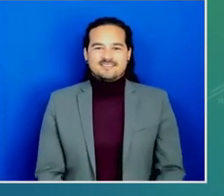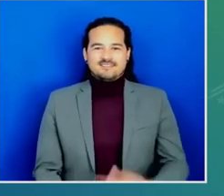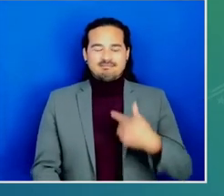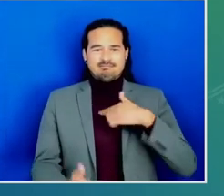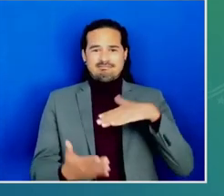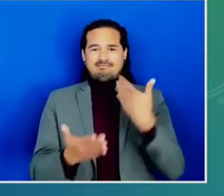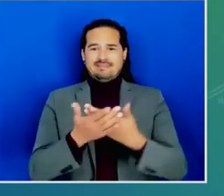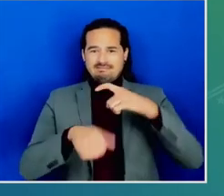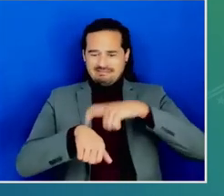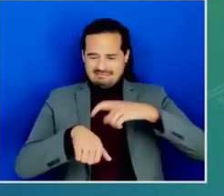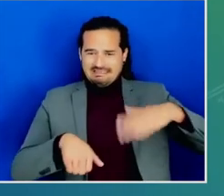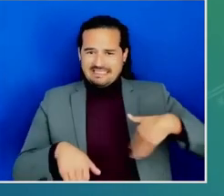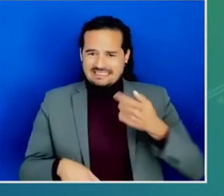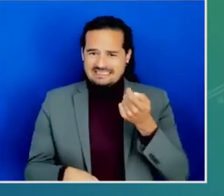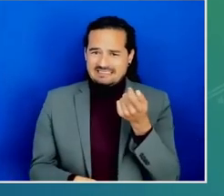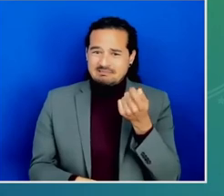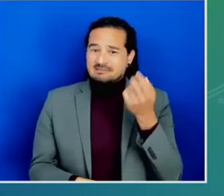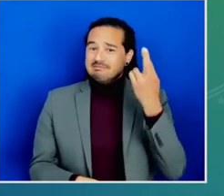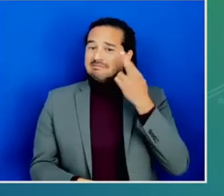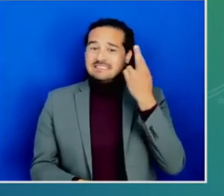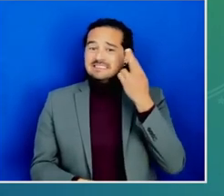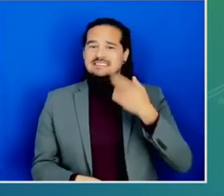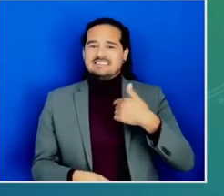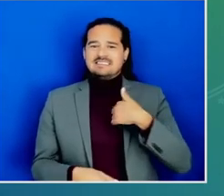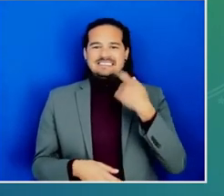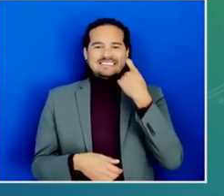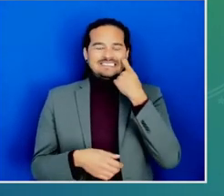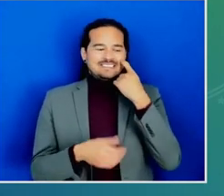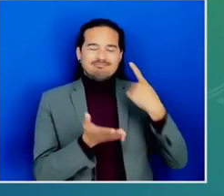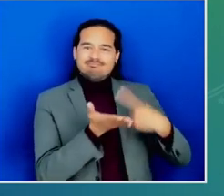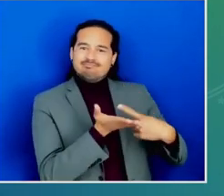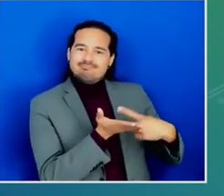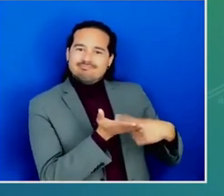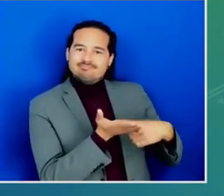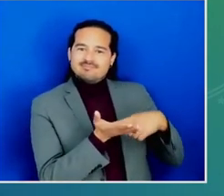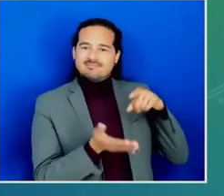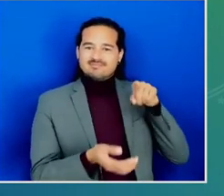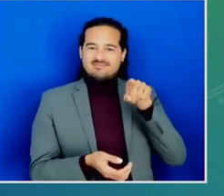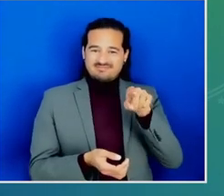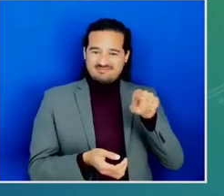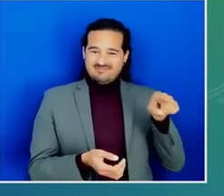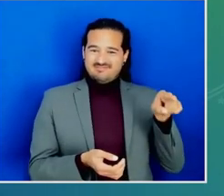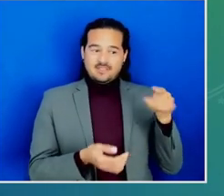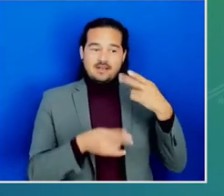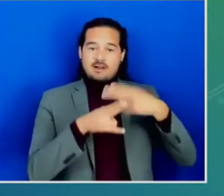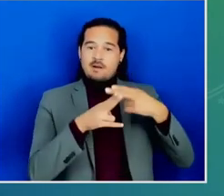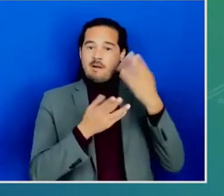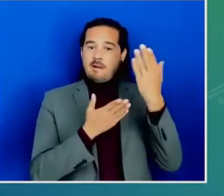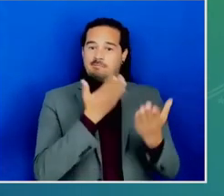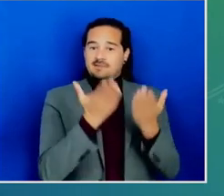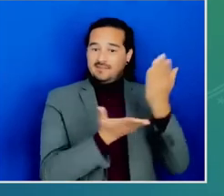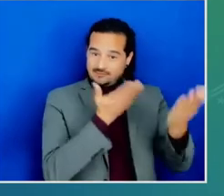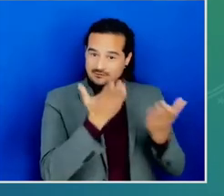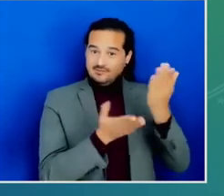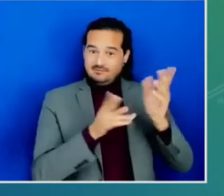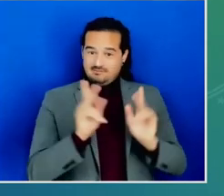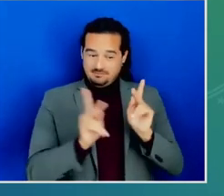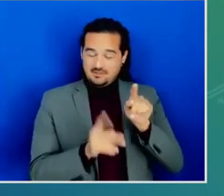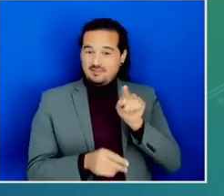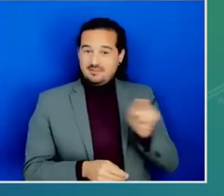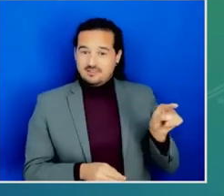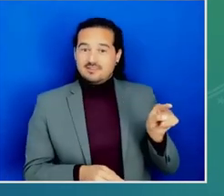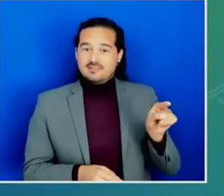I was a little late because I was explaining to these distinguished nominees that it seems inappropriate for me to ask